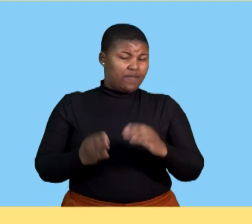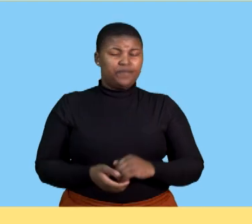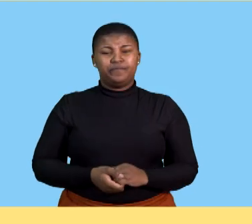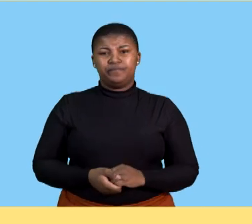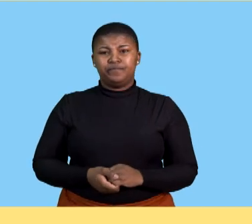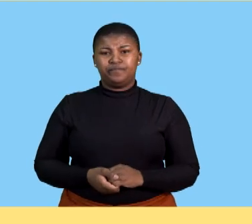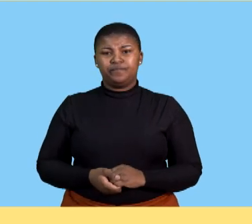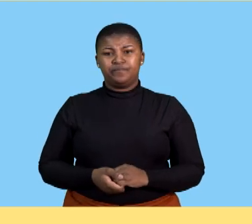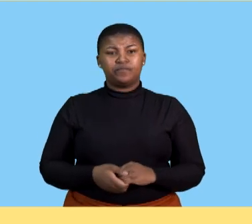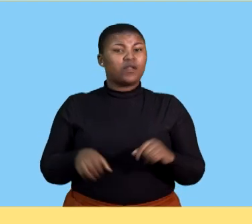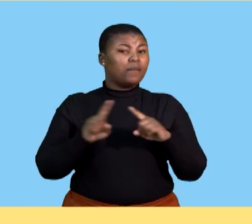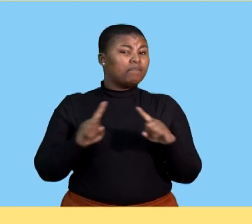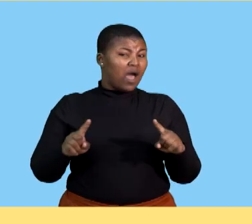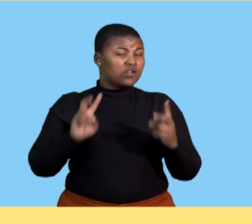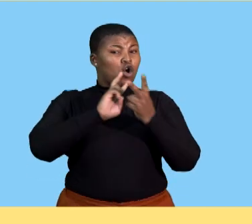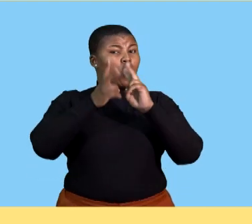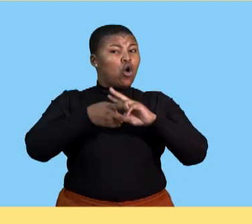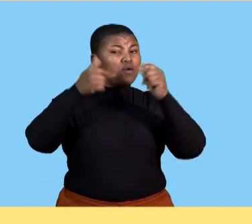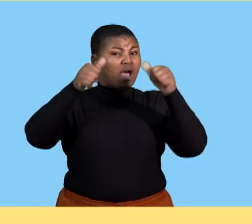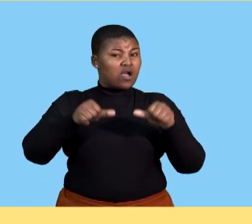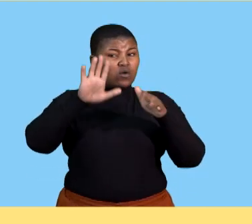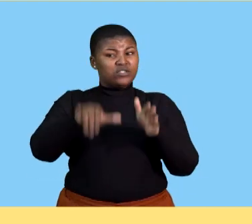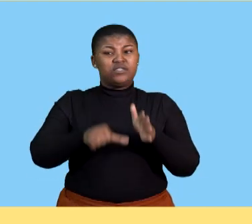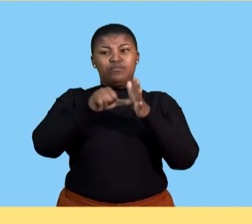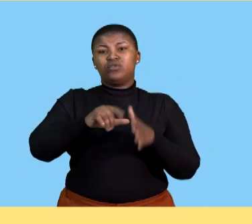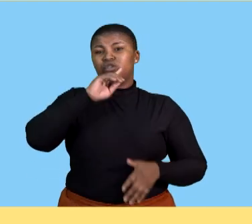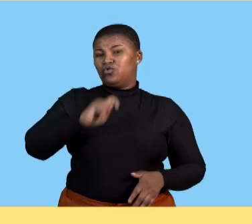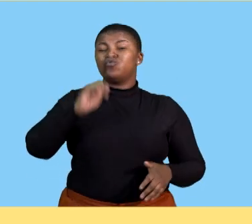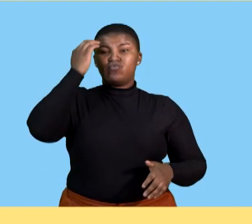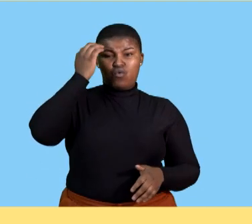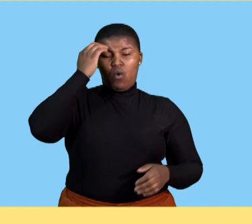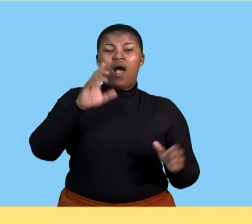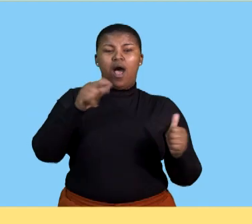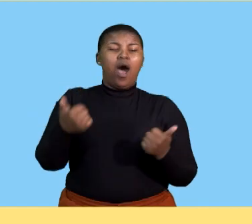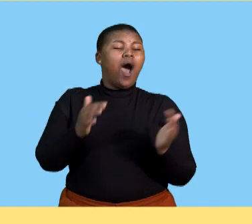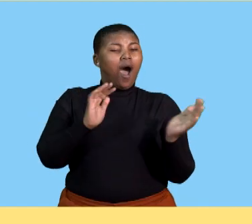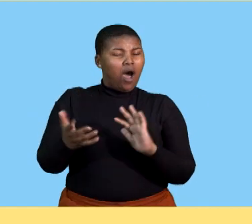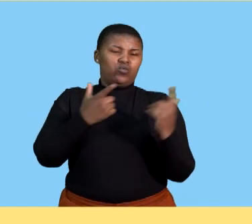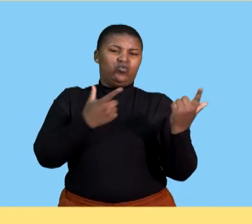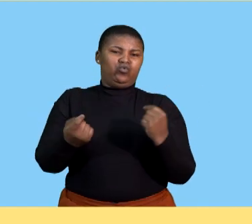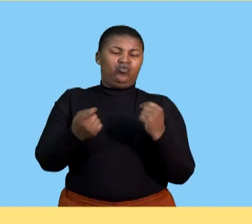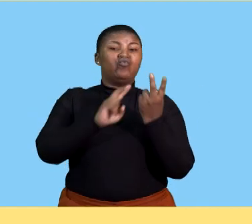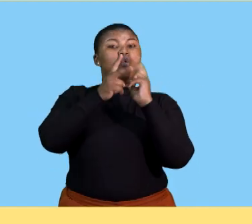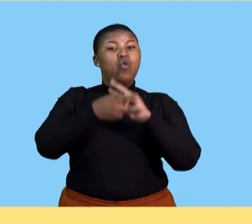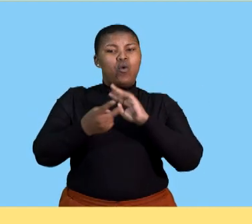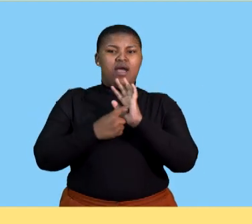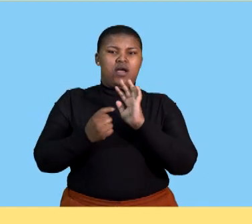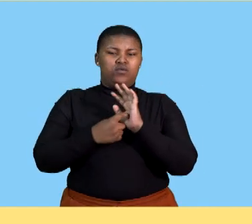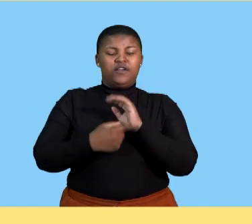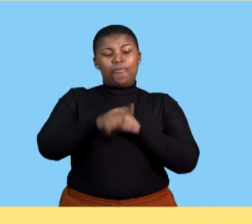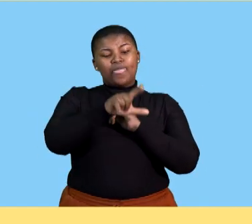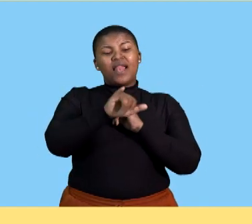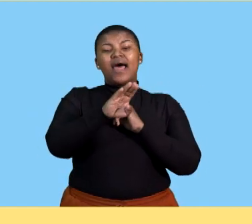but to reinforce the loan account, it is important that you know how to do the loan account, a liability